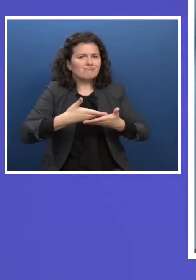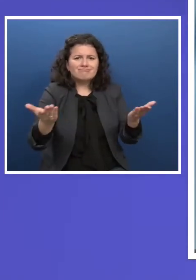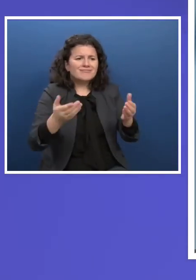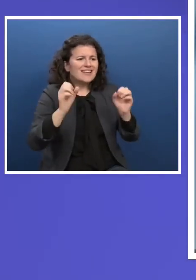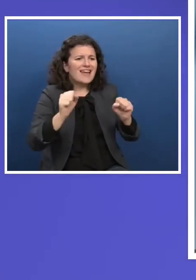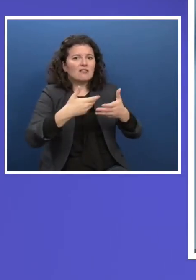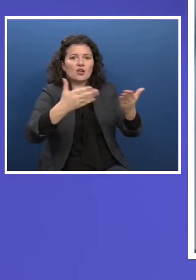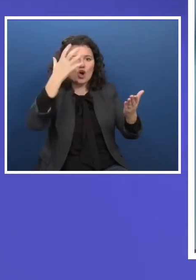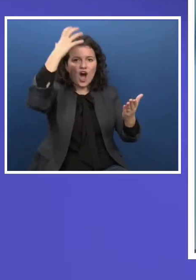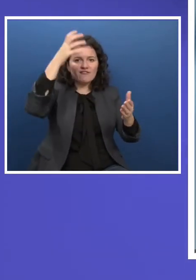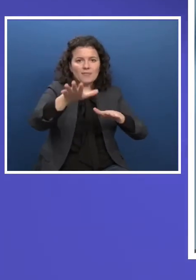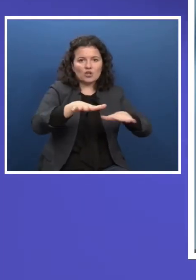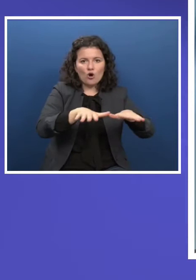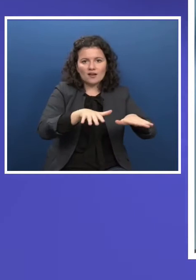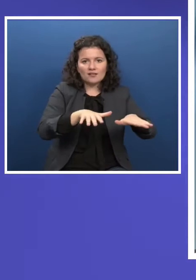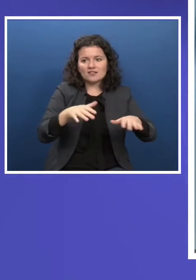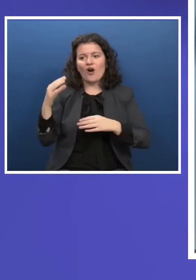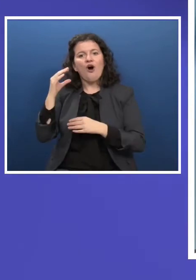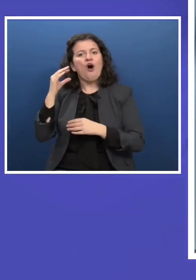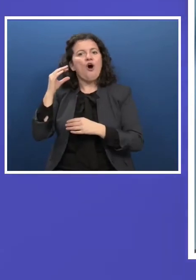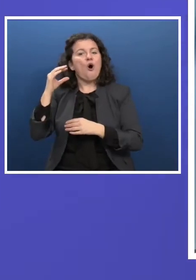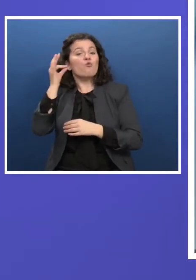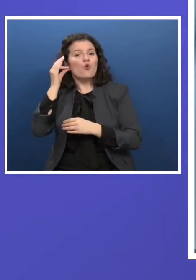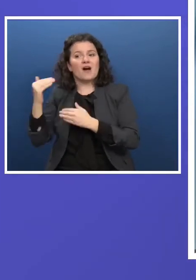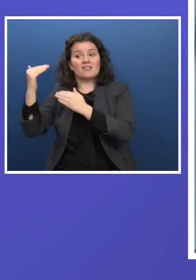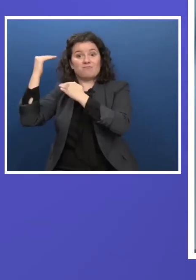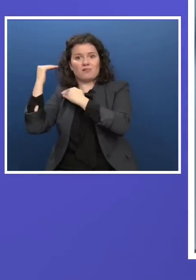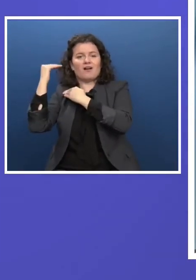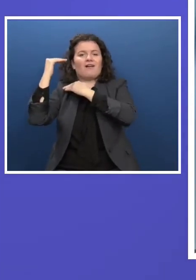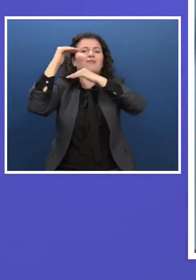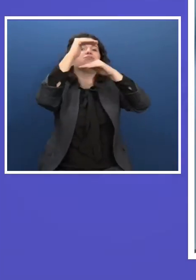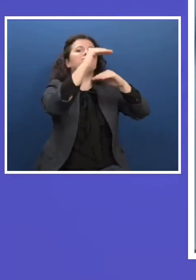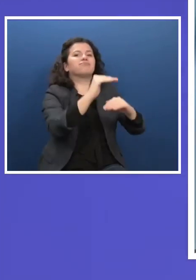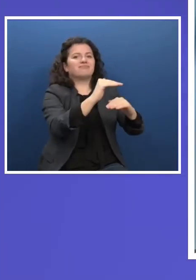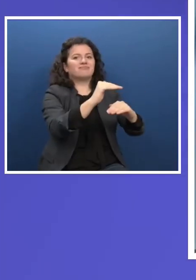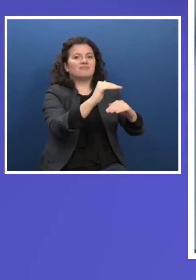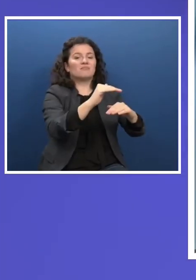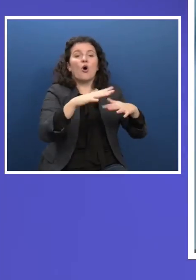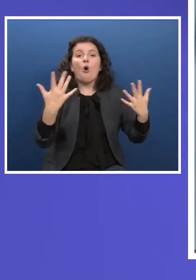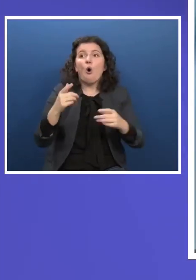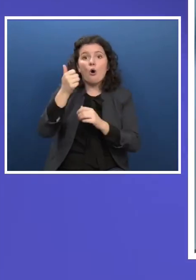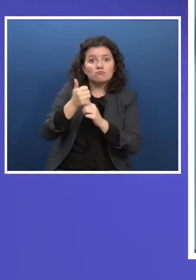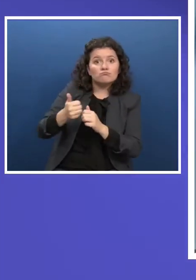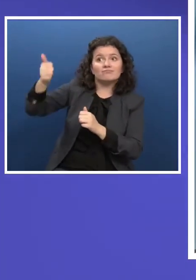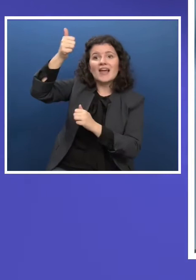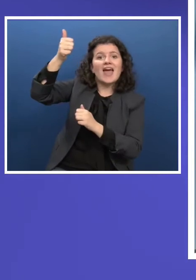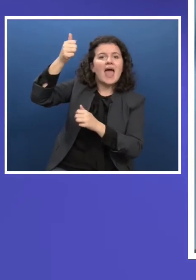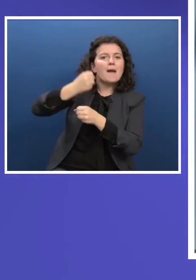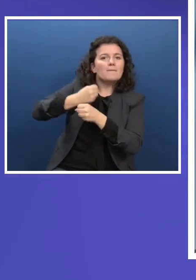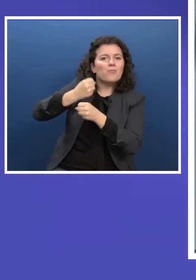even financial subsidies to employers so that they can make sure that there is paid leave. All of